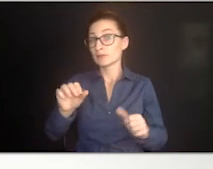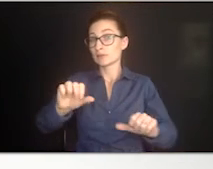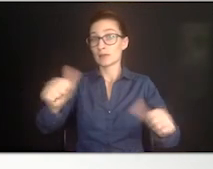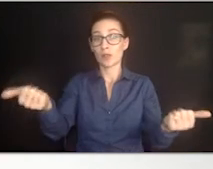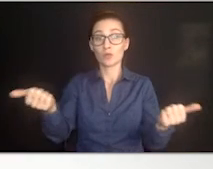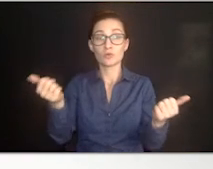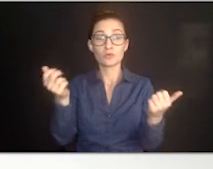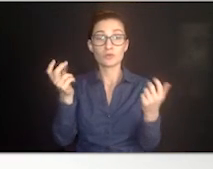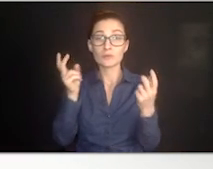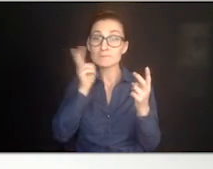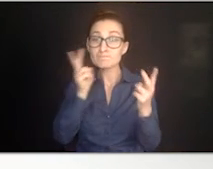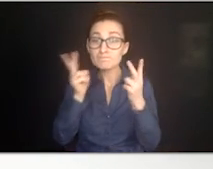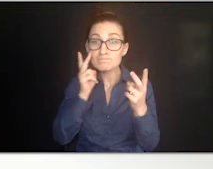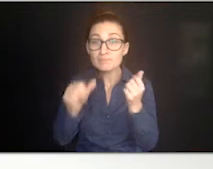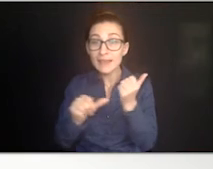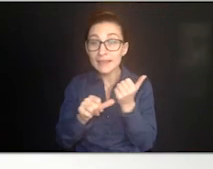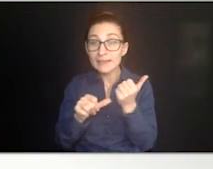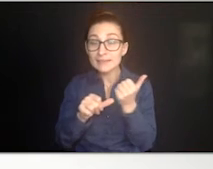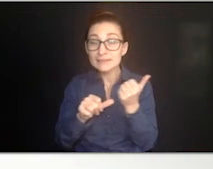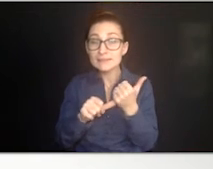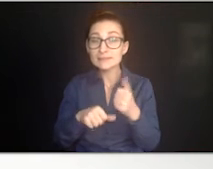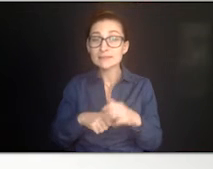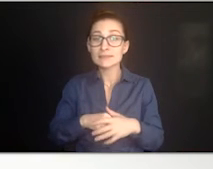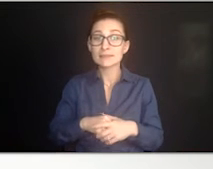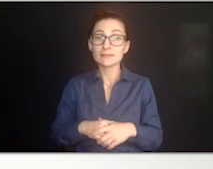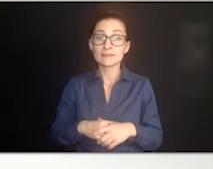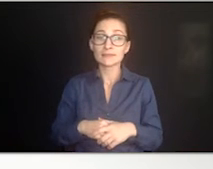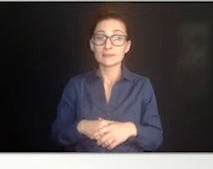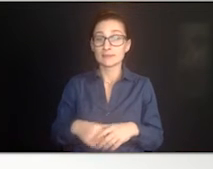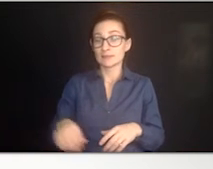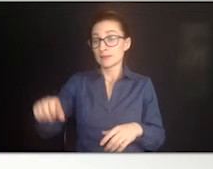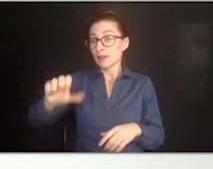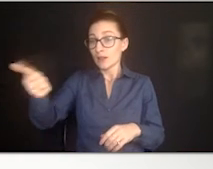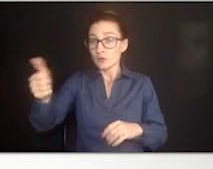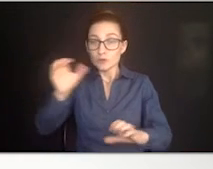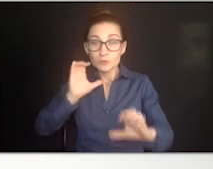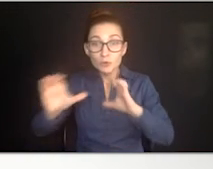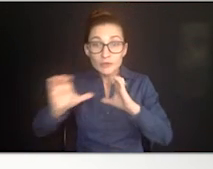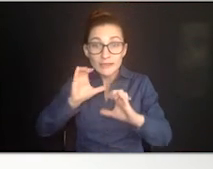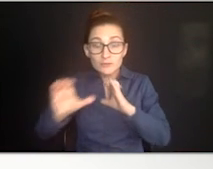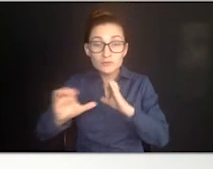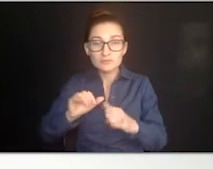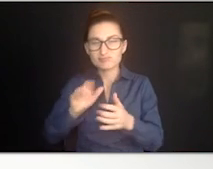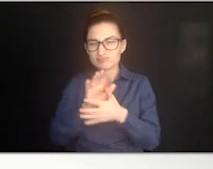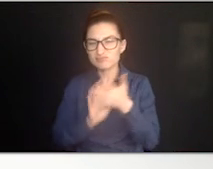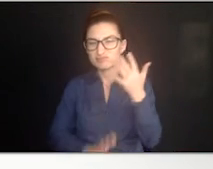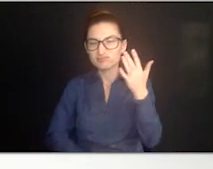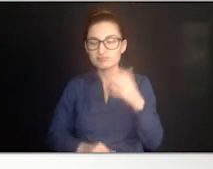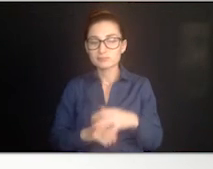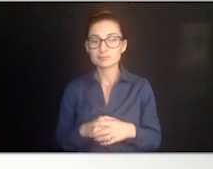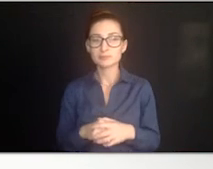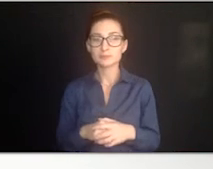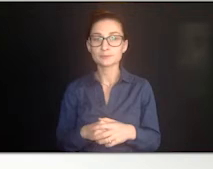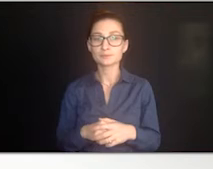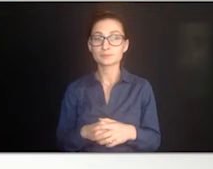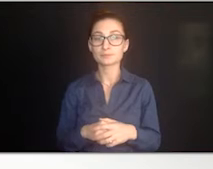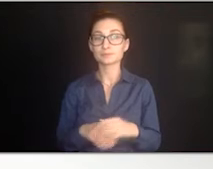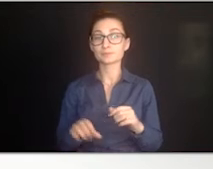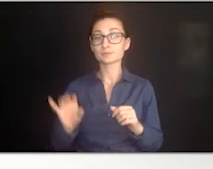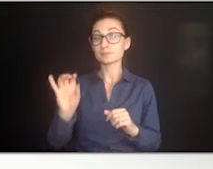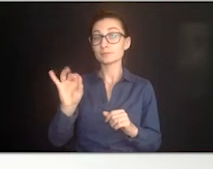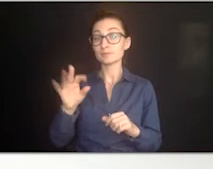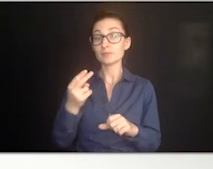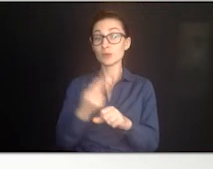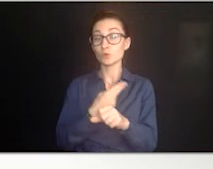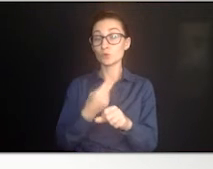optical or aids that they may need, or alternative communication devices. If they are using an